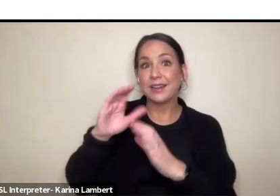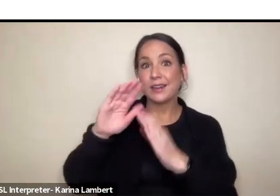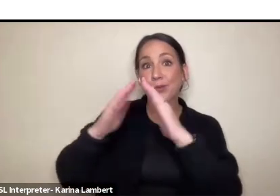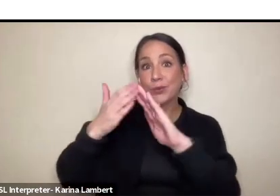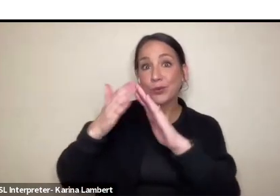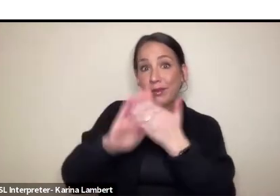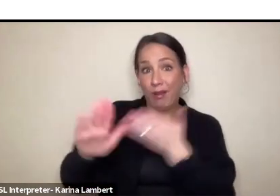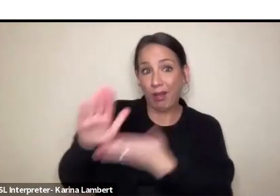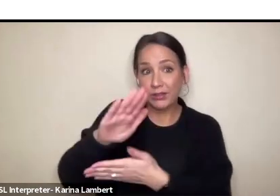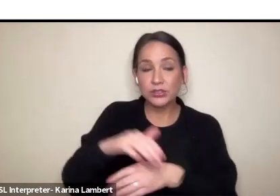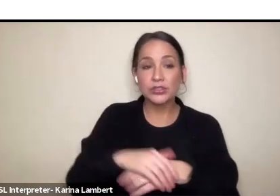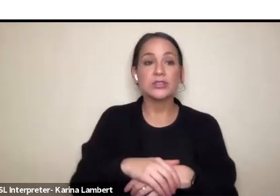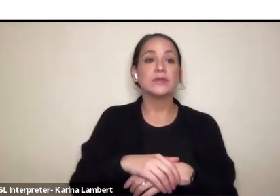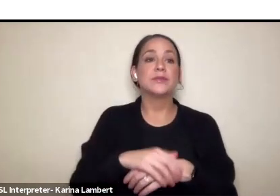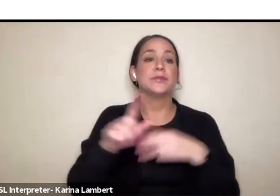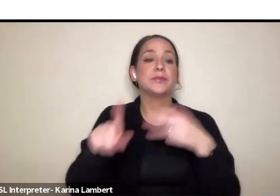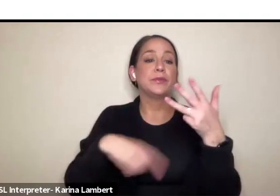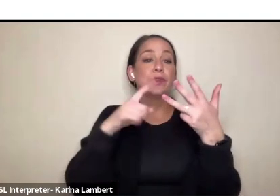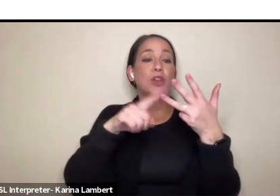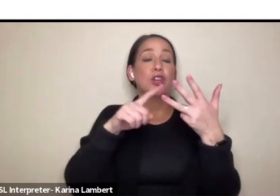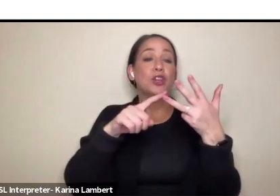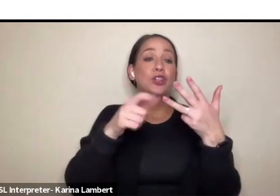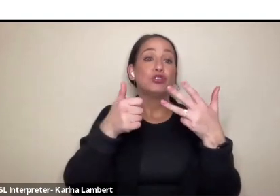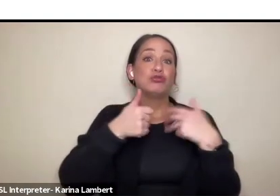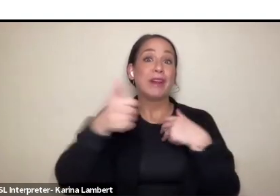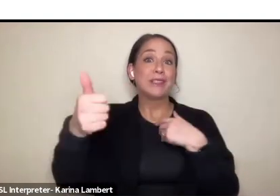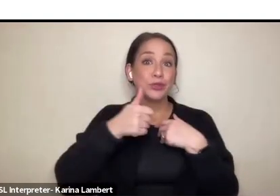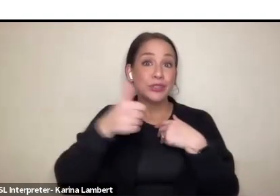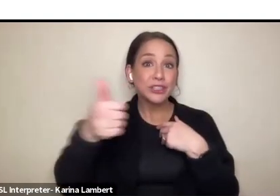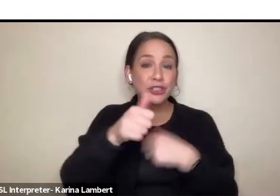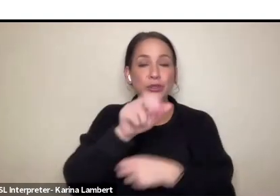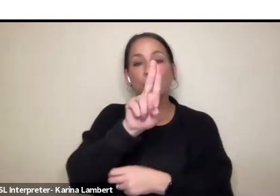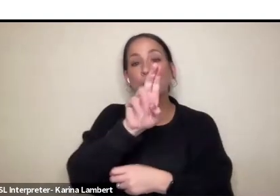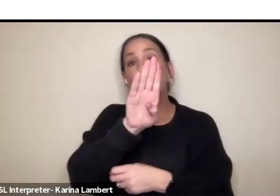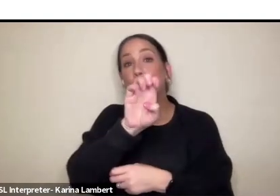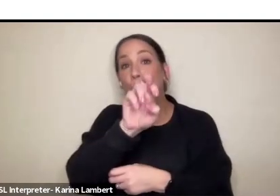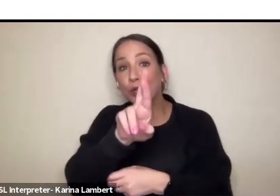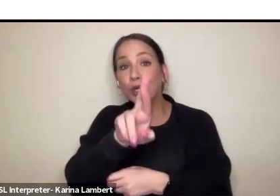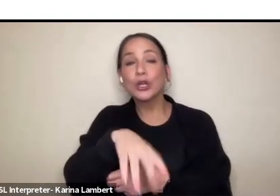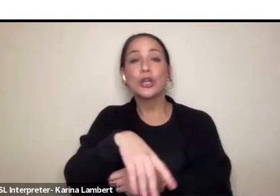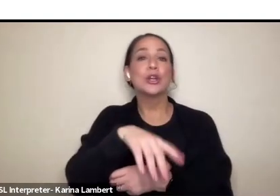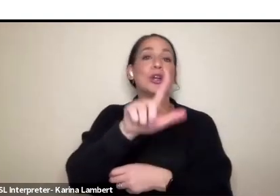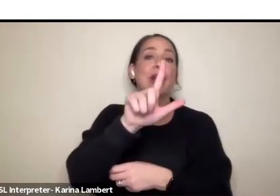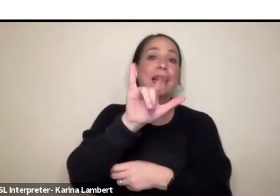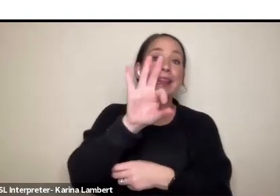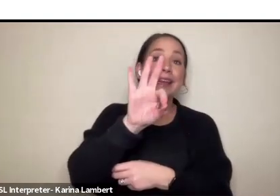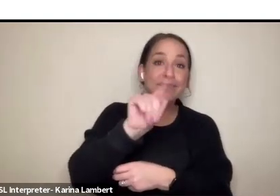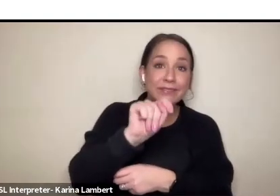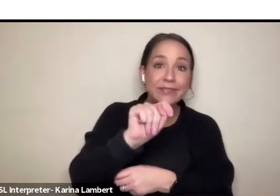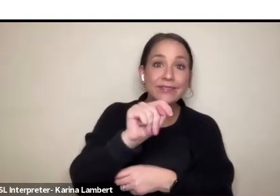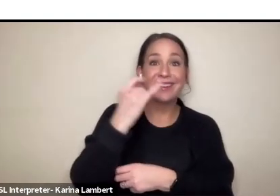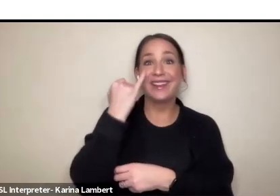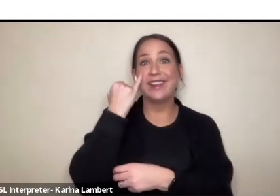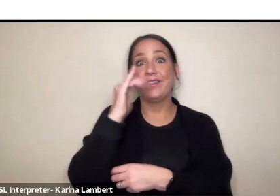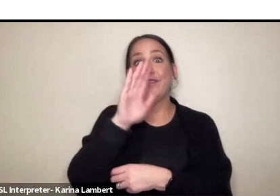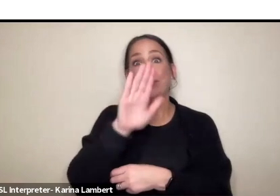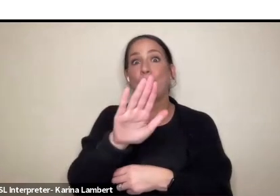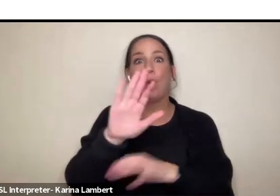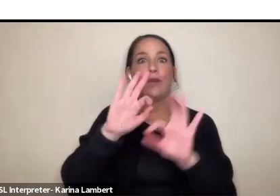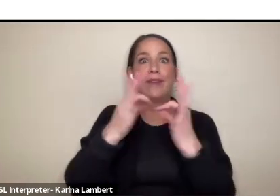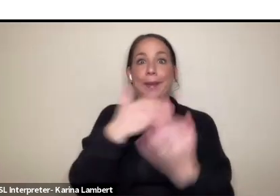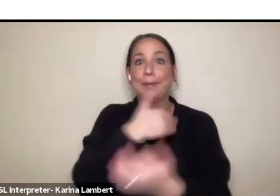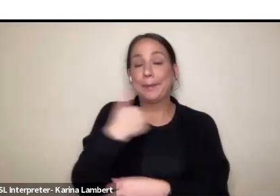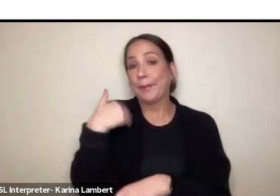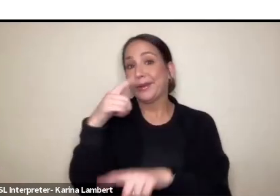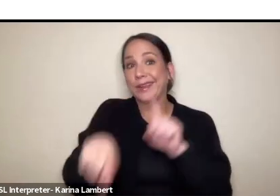Transportation, Ubers and Lyfts. If your family member may not be driving themselves in the future, they're able to use that. You can also use it